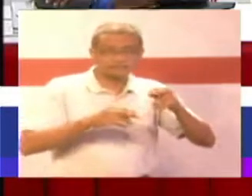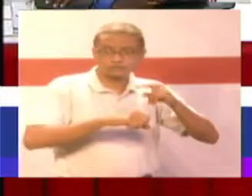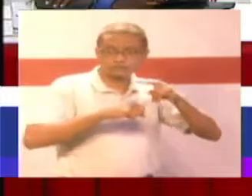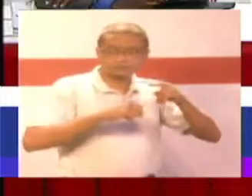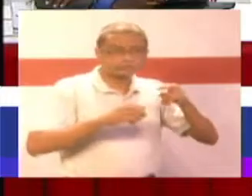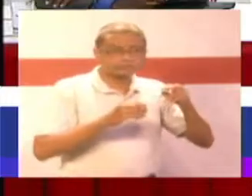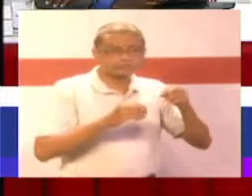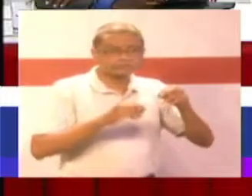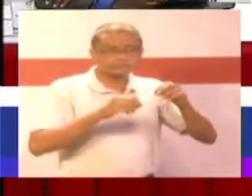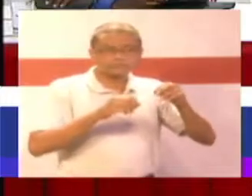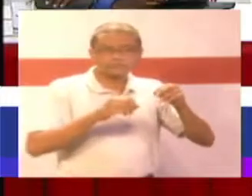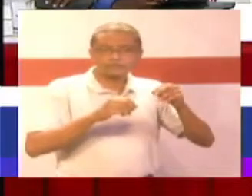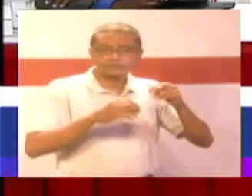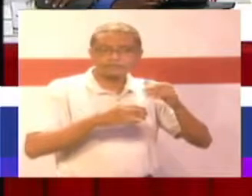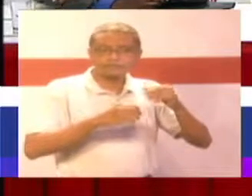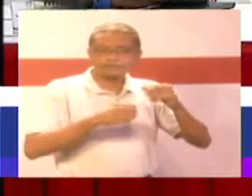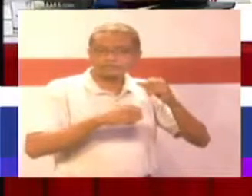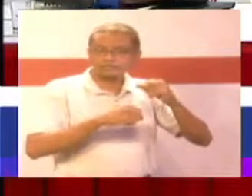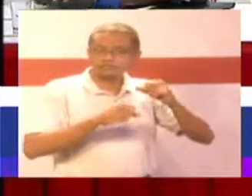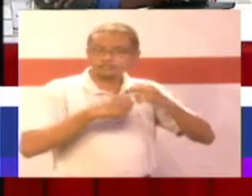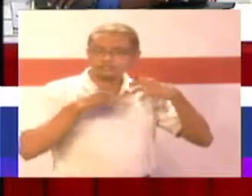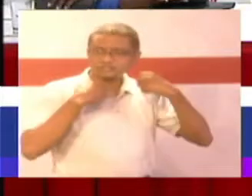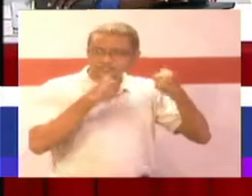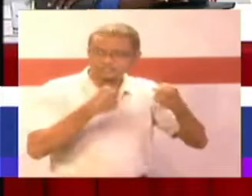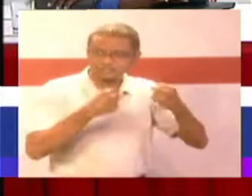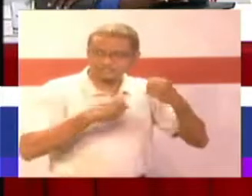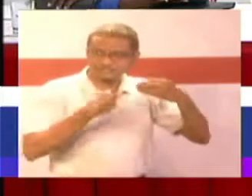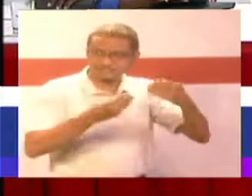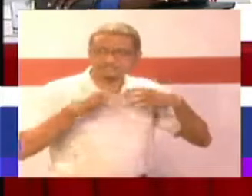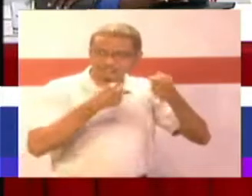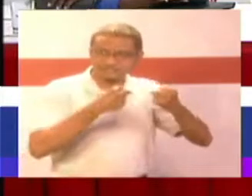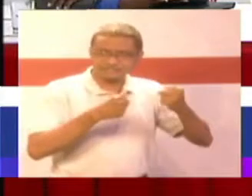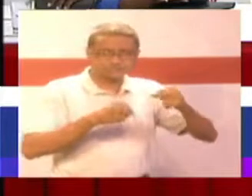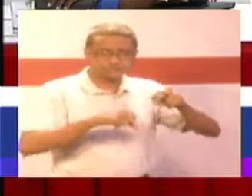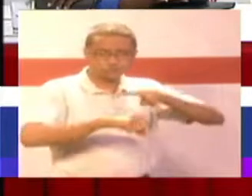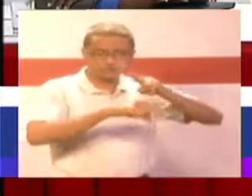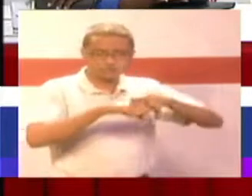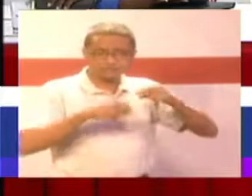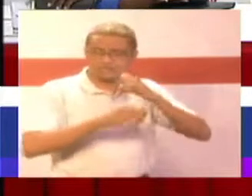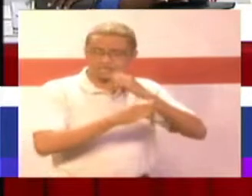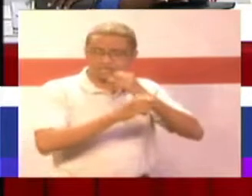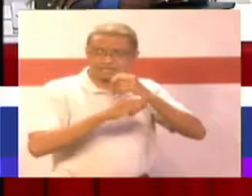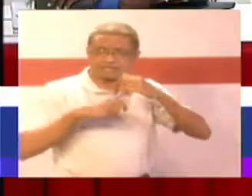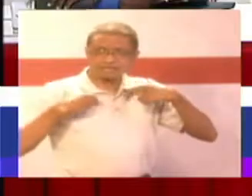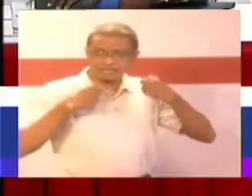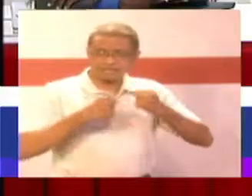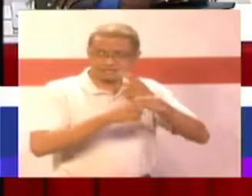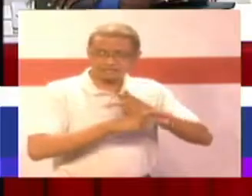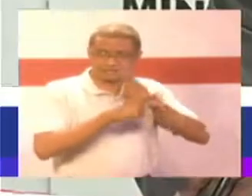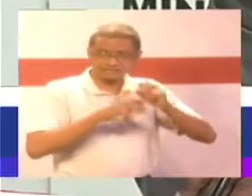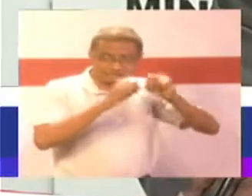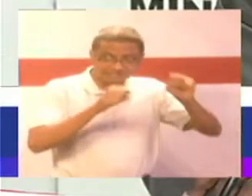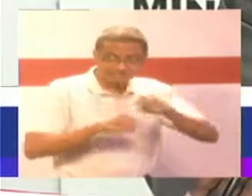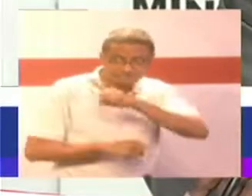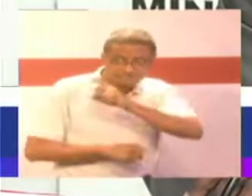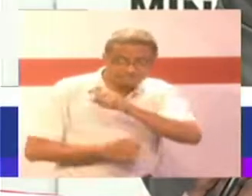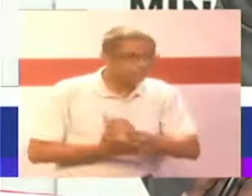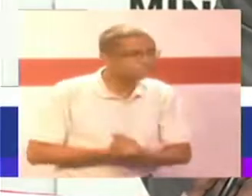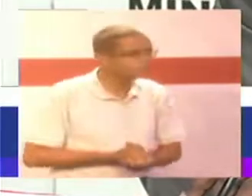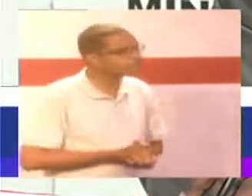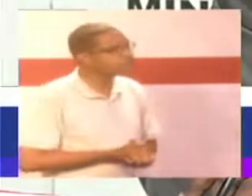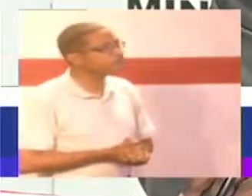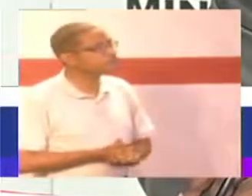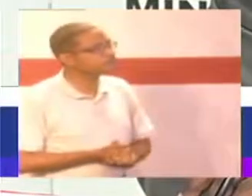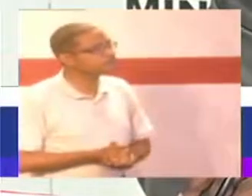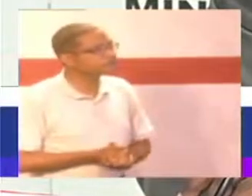Thank you very Okay, much. thank you. I'll take the first bit of the question. The monitoring of the students directly is the remit of the medical team